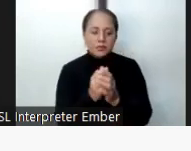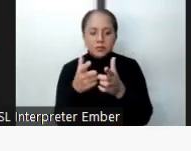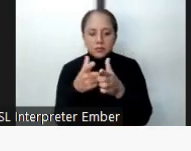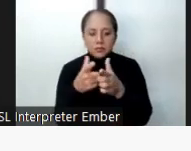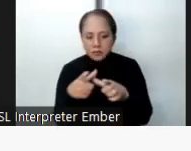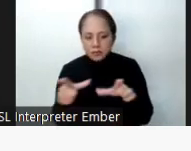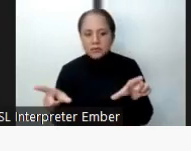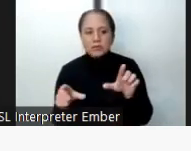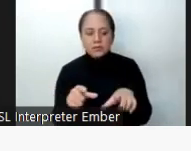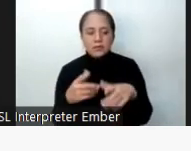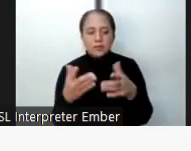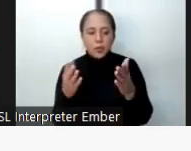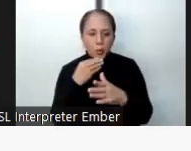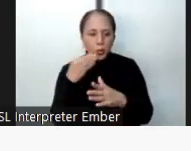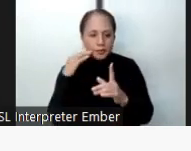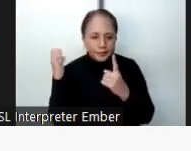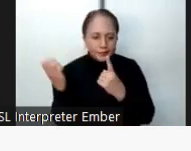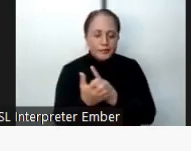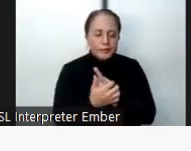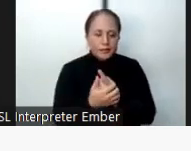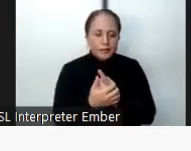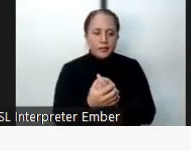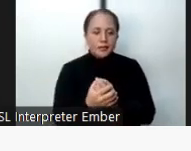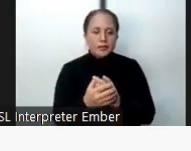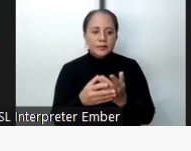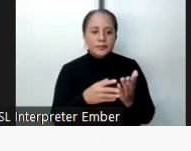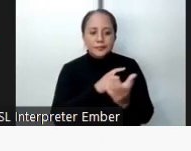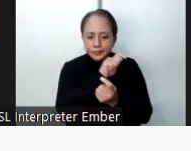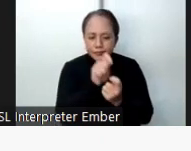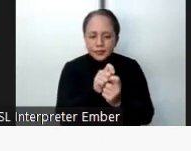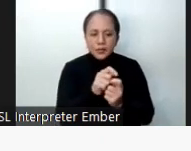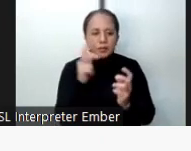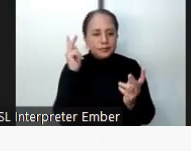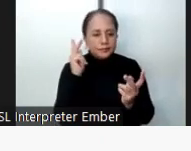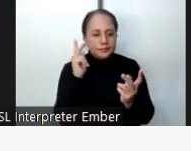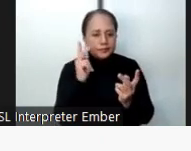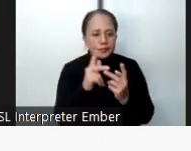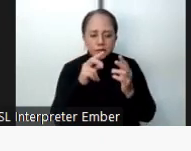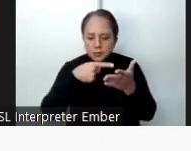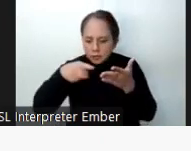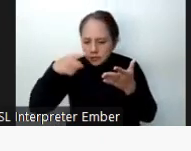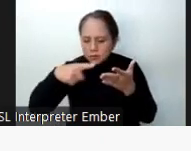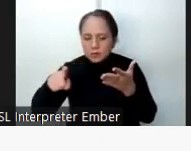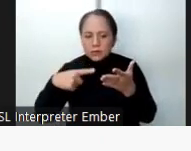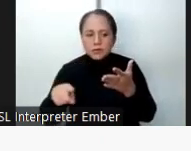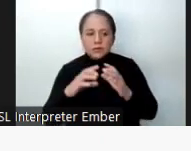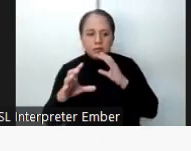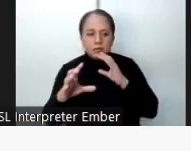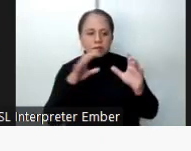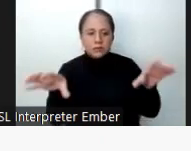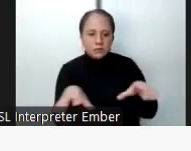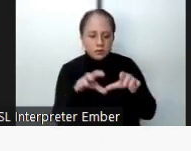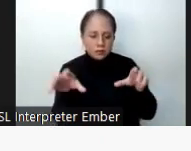language input from their home environment. Specifically, we intend to investigate the communicative